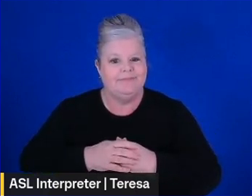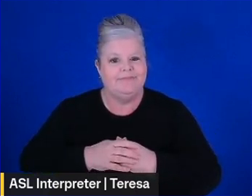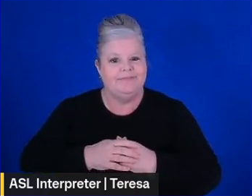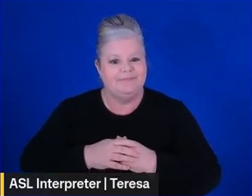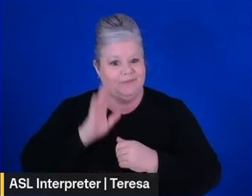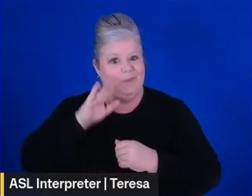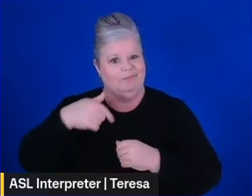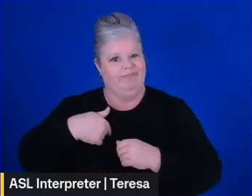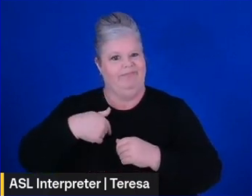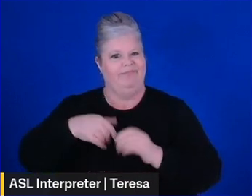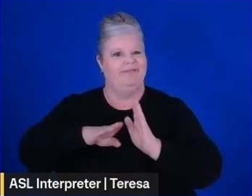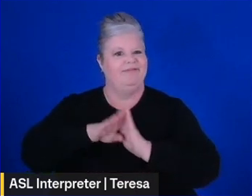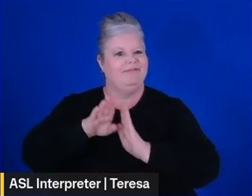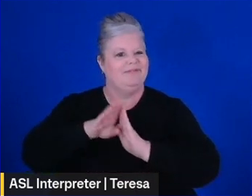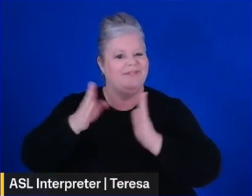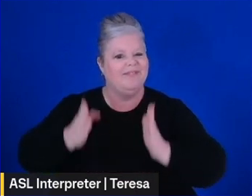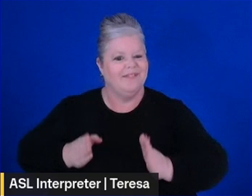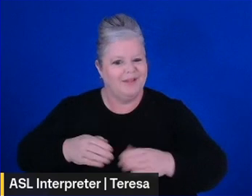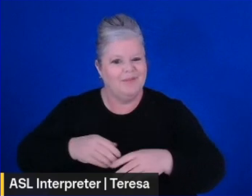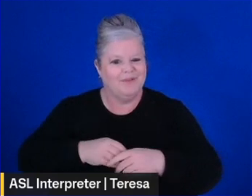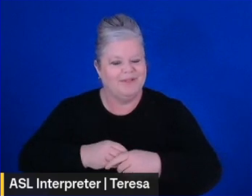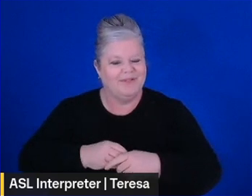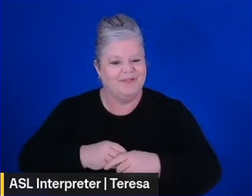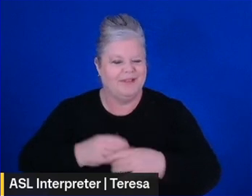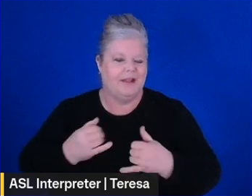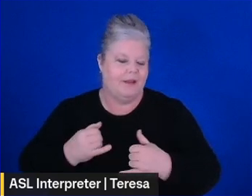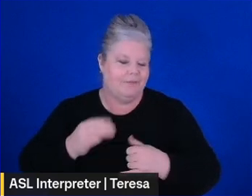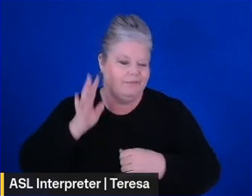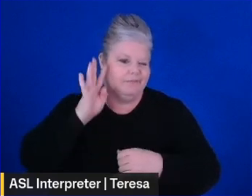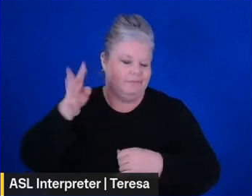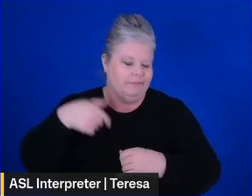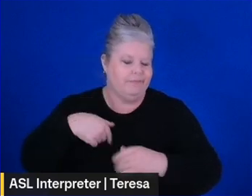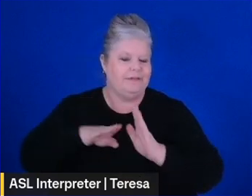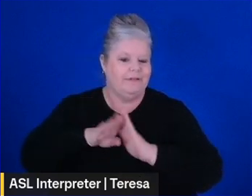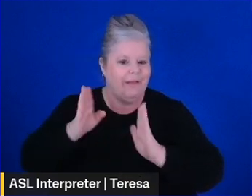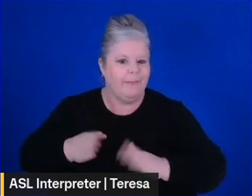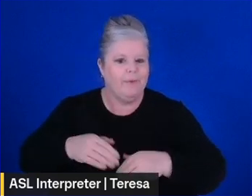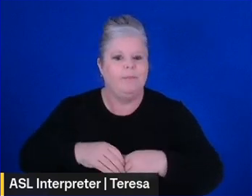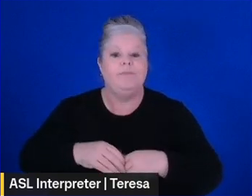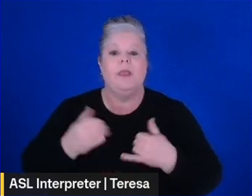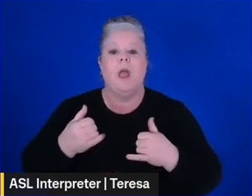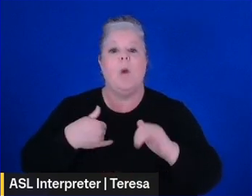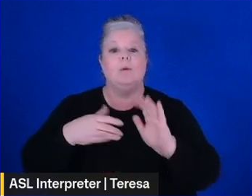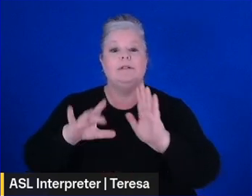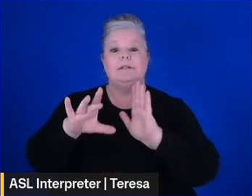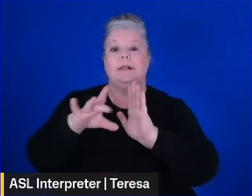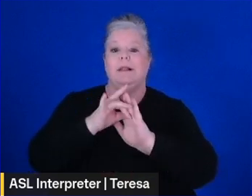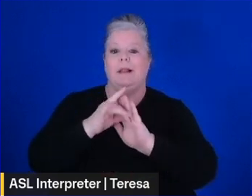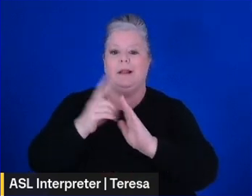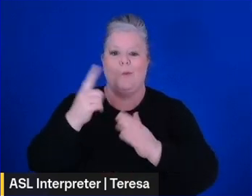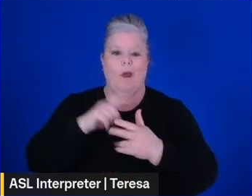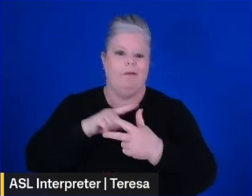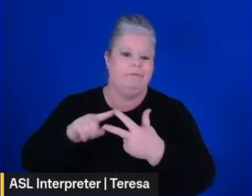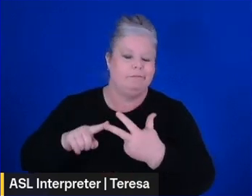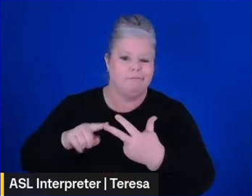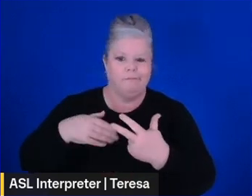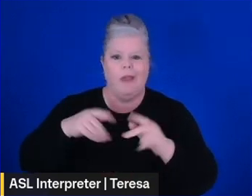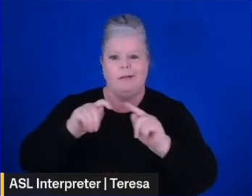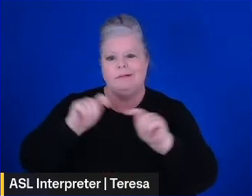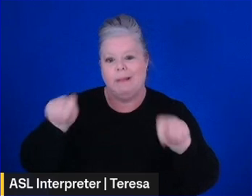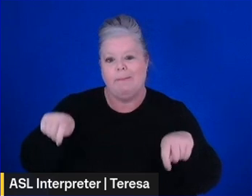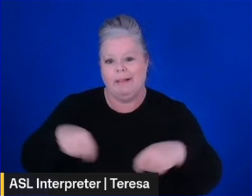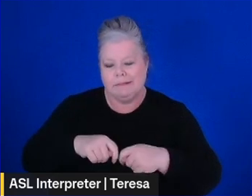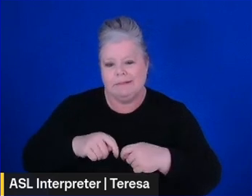developer this time, and I select one of my templates. So here I